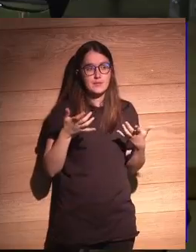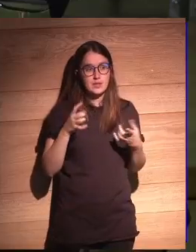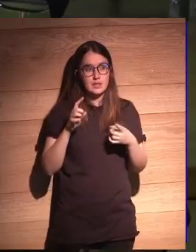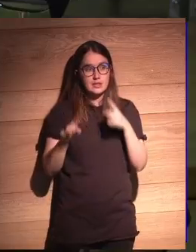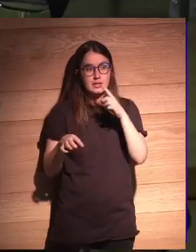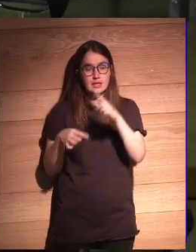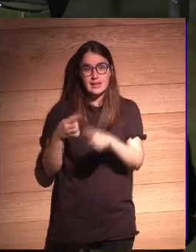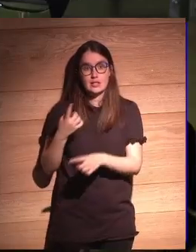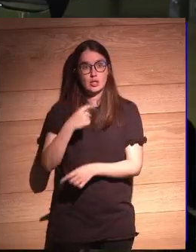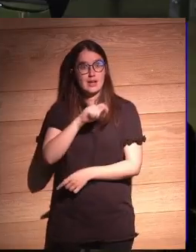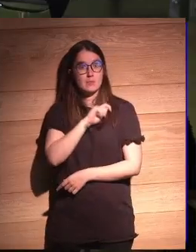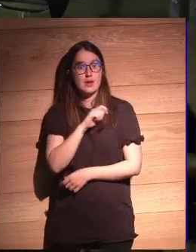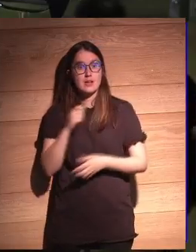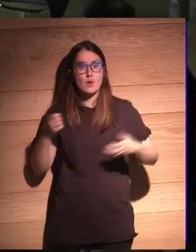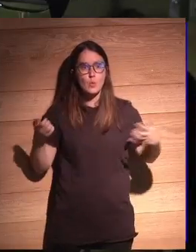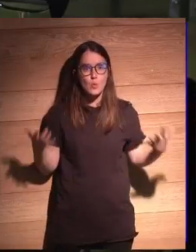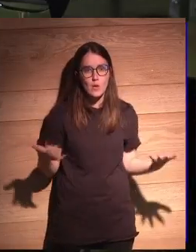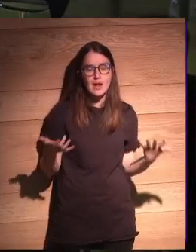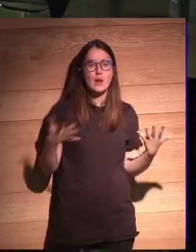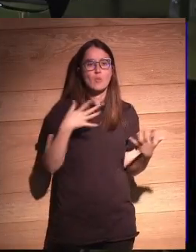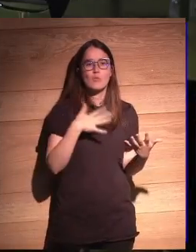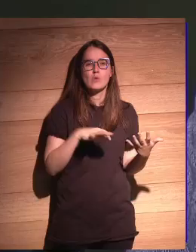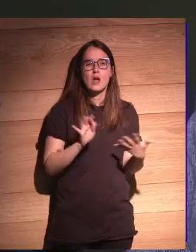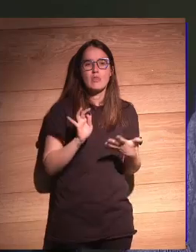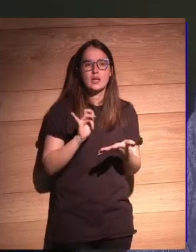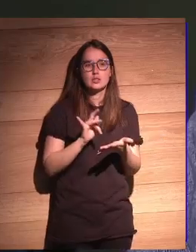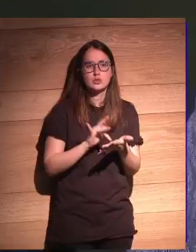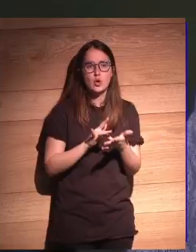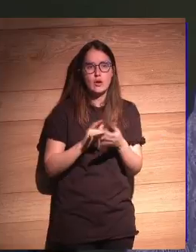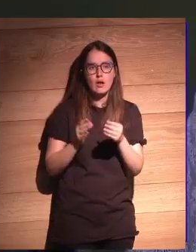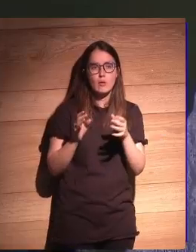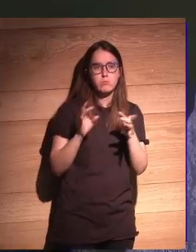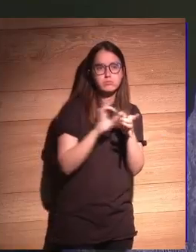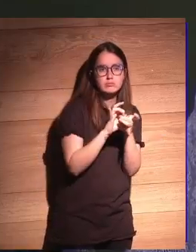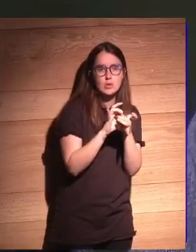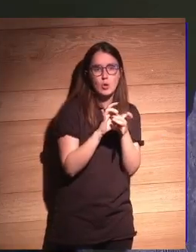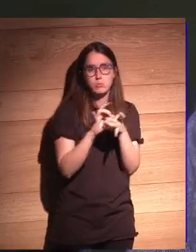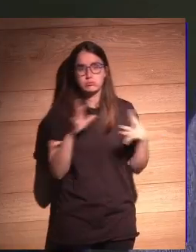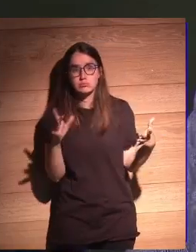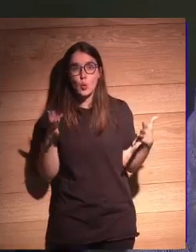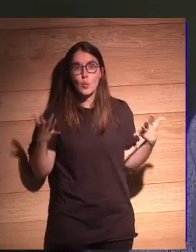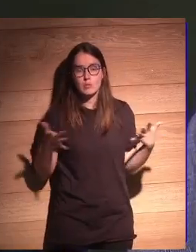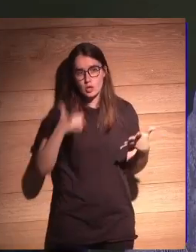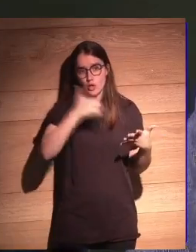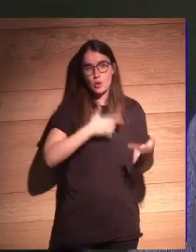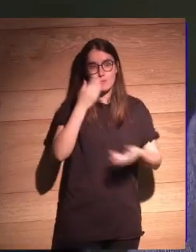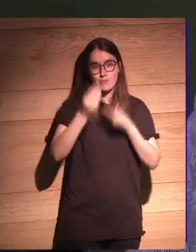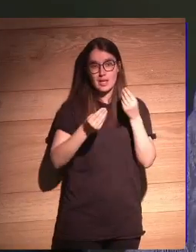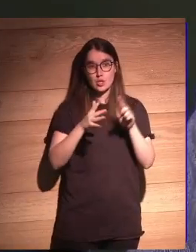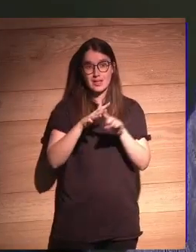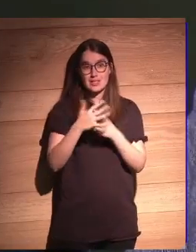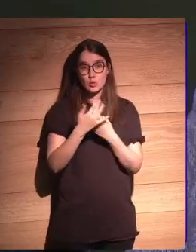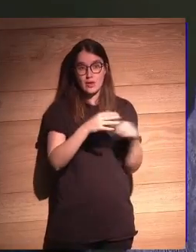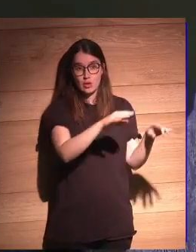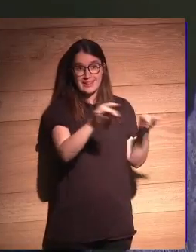you narrate, you tell the story, and what is the narrative here in Spain, and what could be the connection points or the divergent points, because